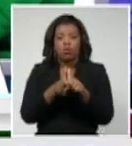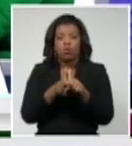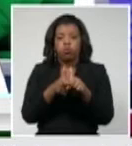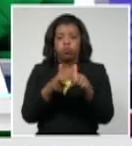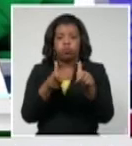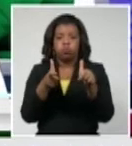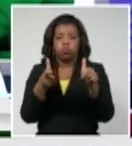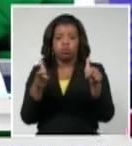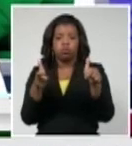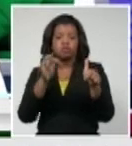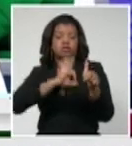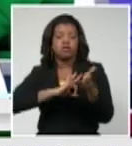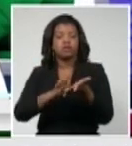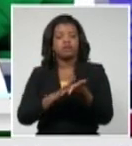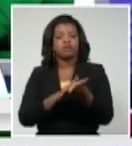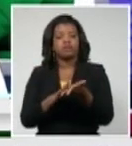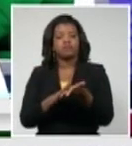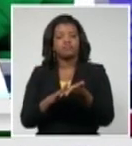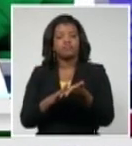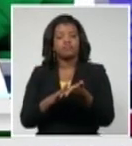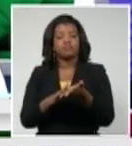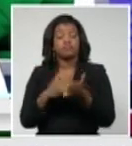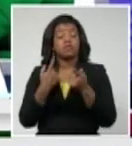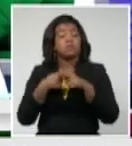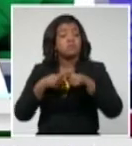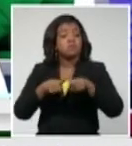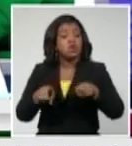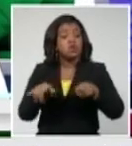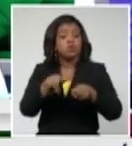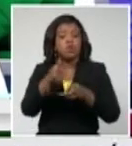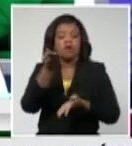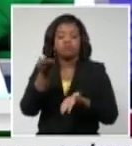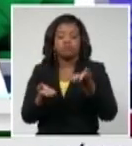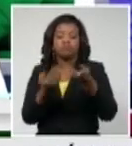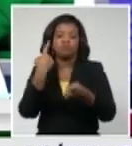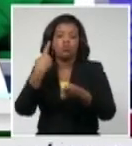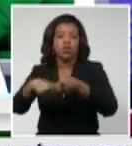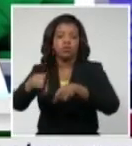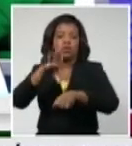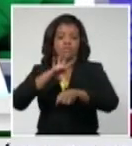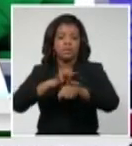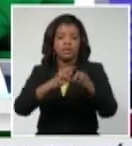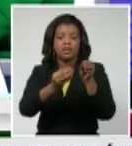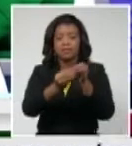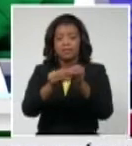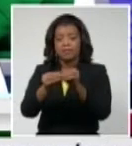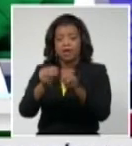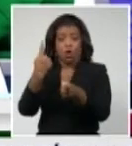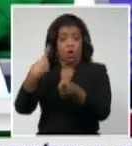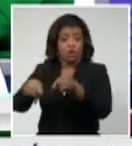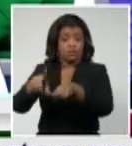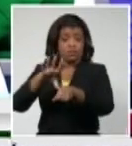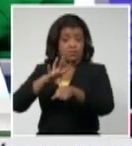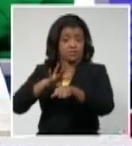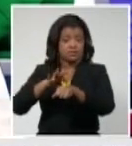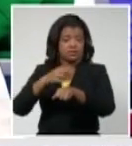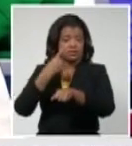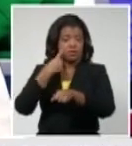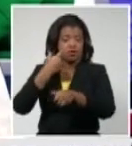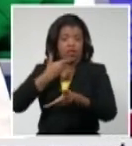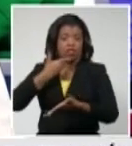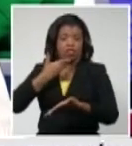hospital. I reiterate that no children under the age of 20 have died as a result of COVID-19 in